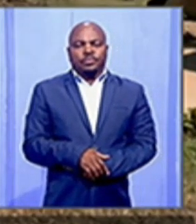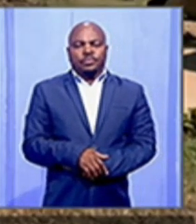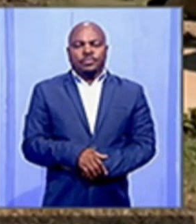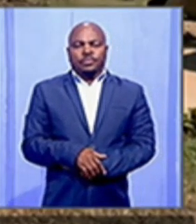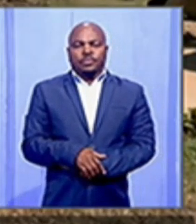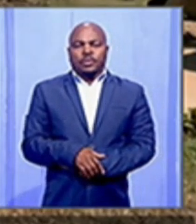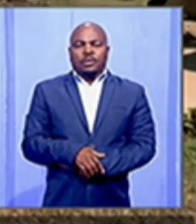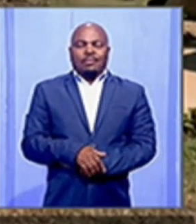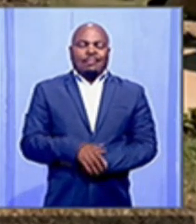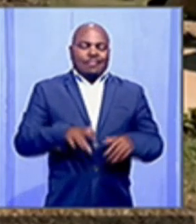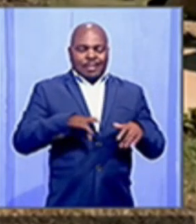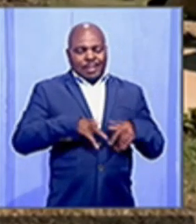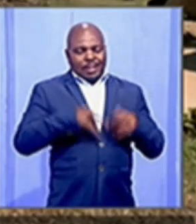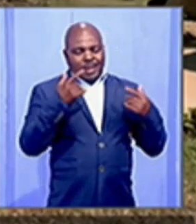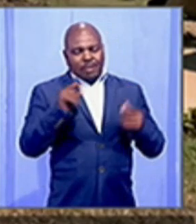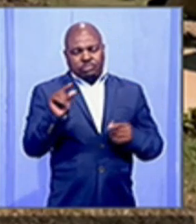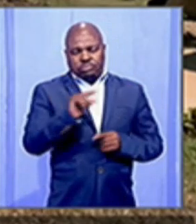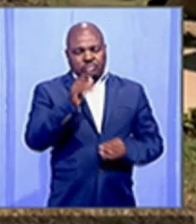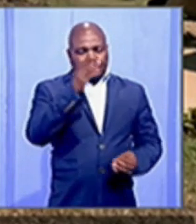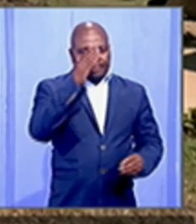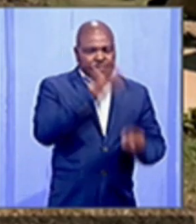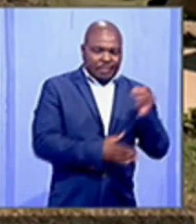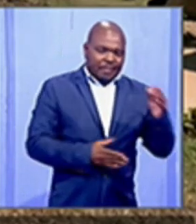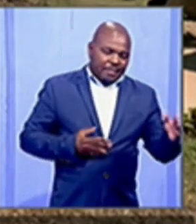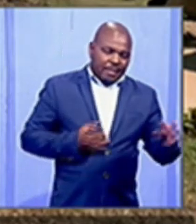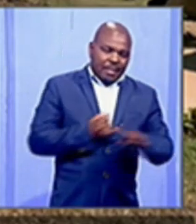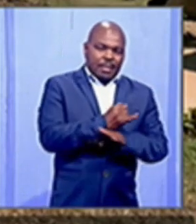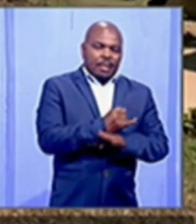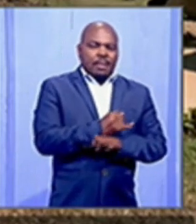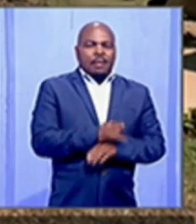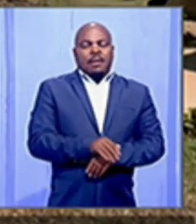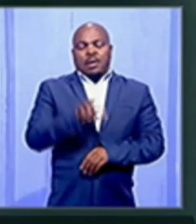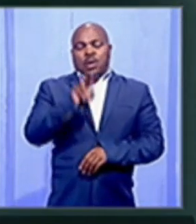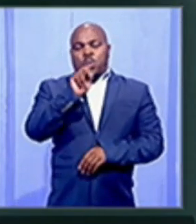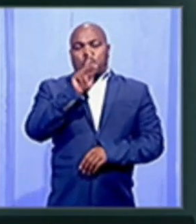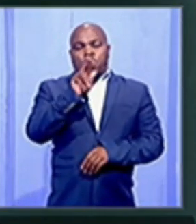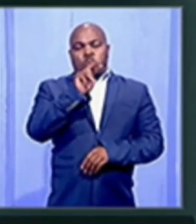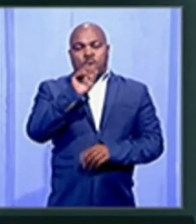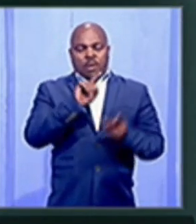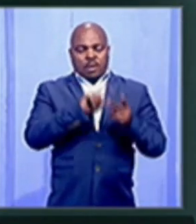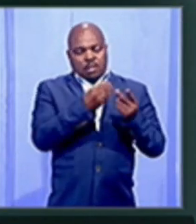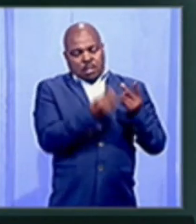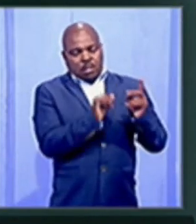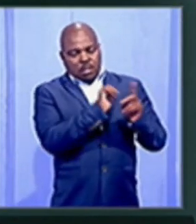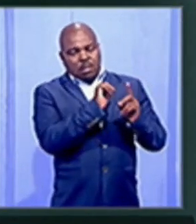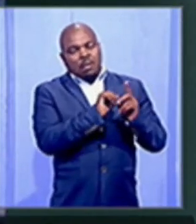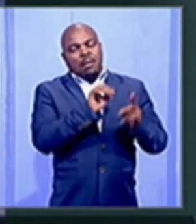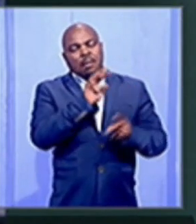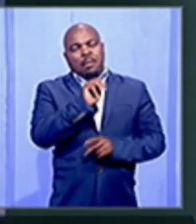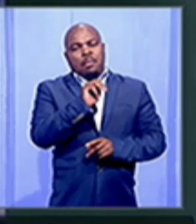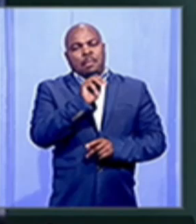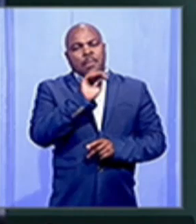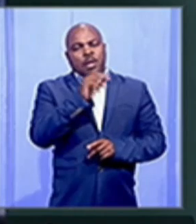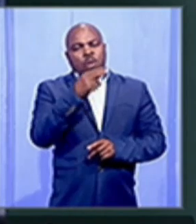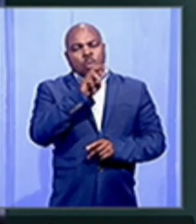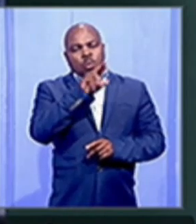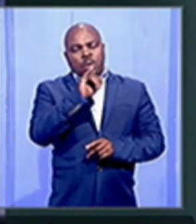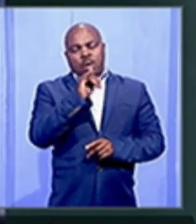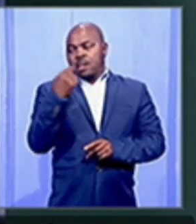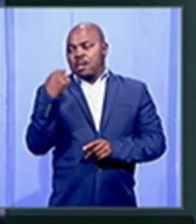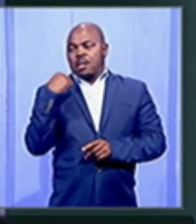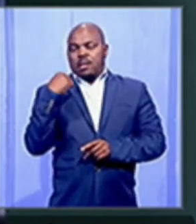Botshelo jo bo khutlisitsweng pele ga nako go ya ka baagi Hanepe Nkuna le morwae Mhluri ba bonwe la bofelo ka la